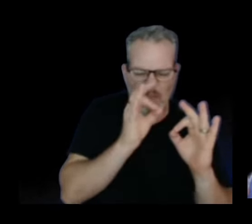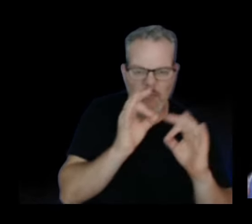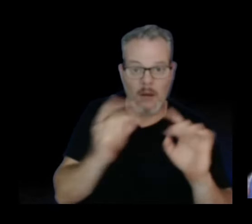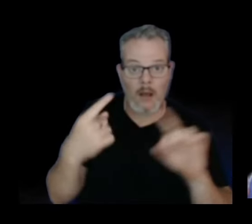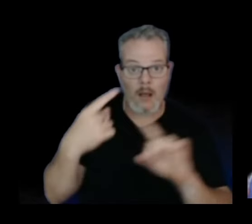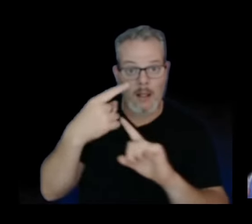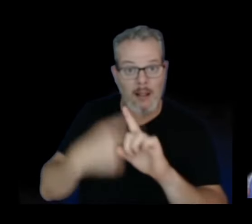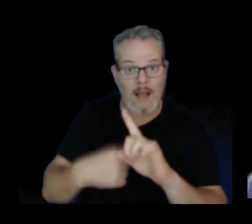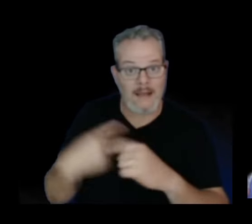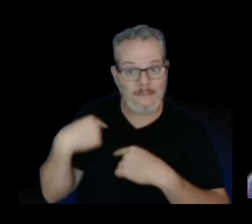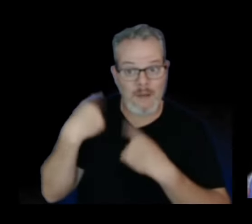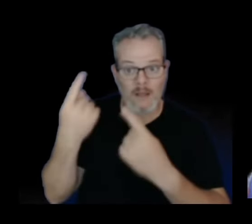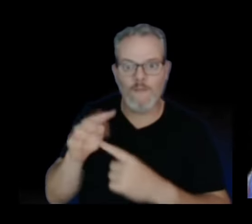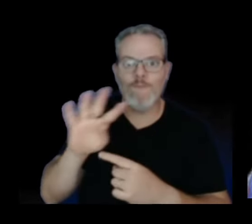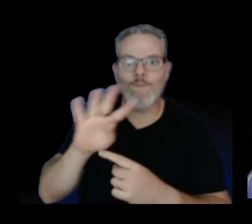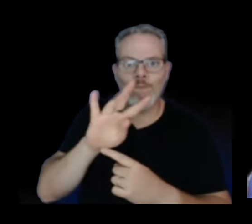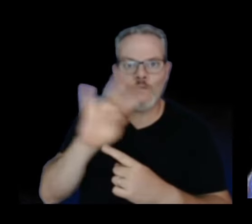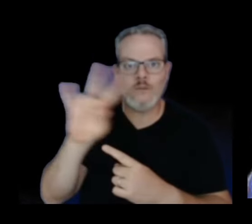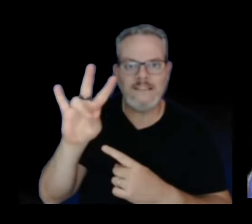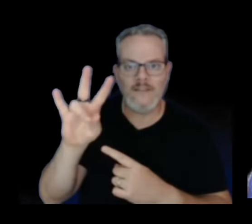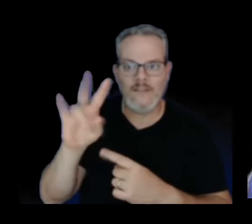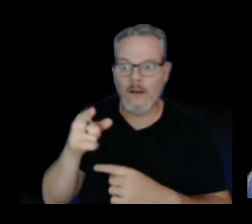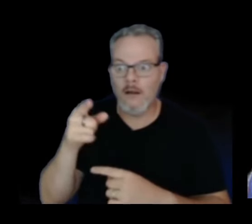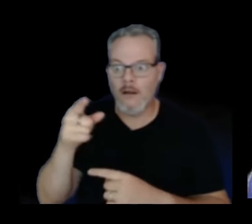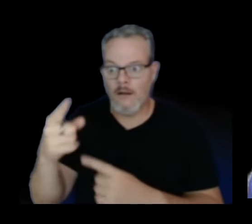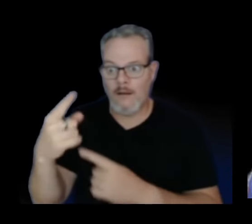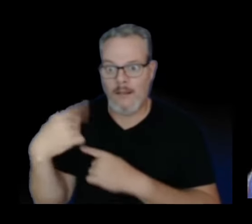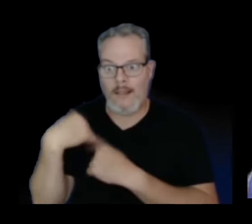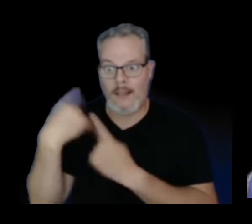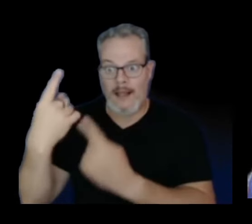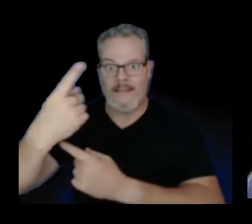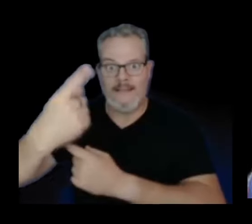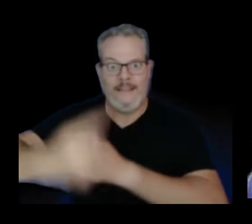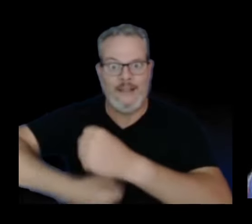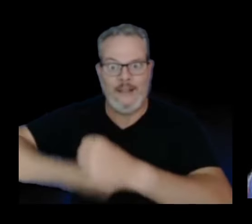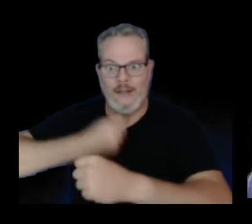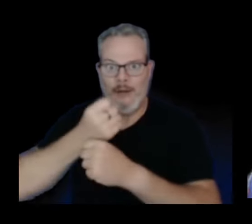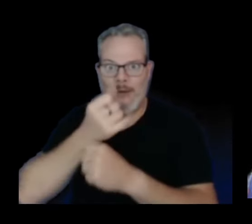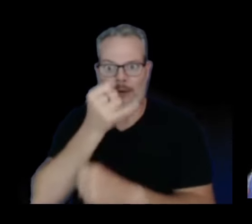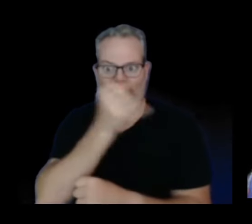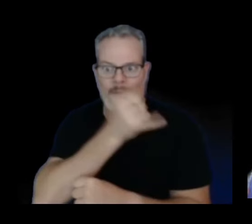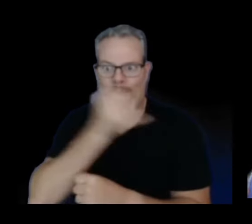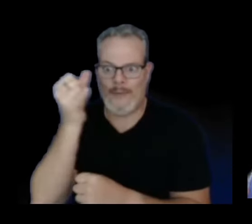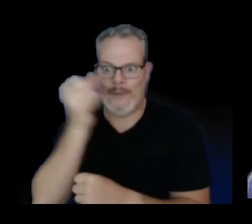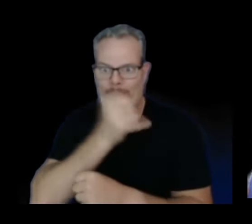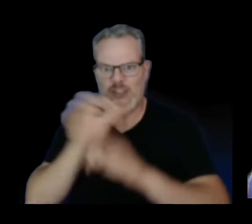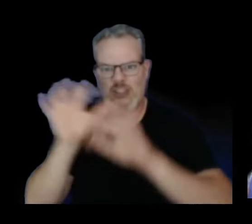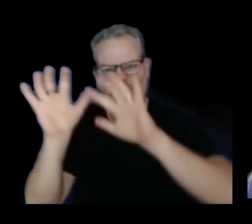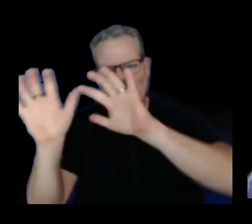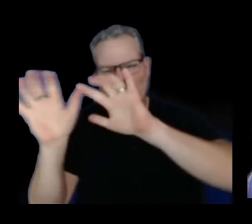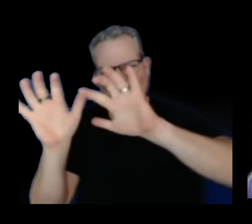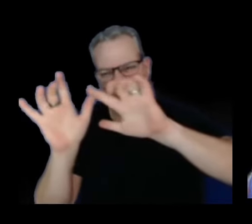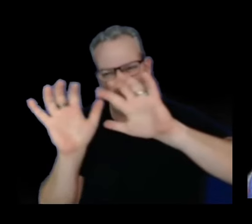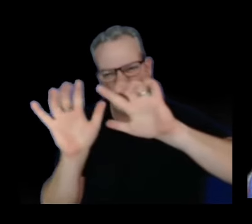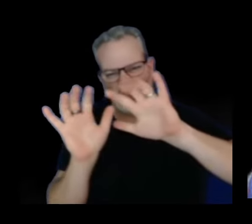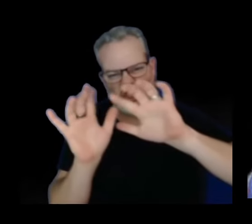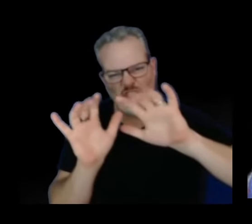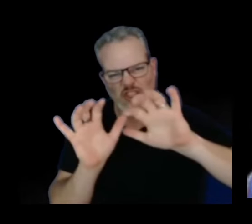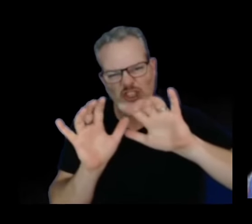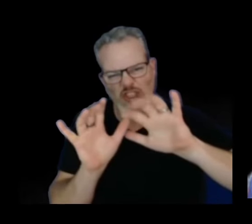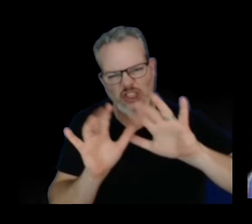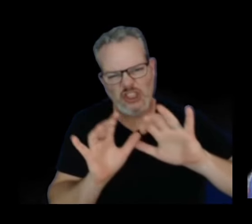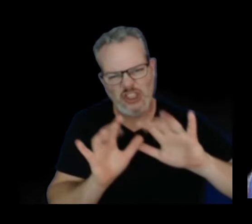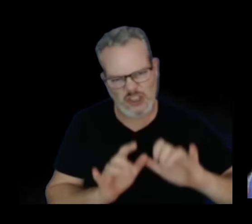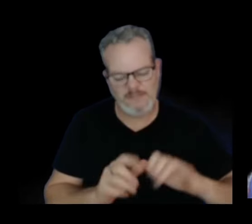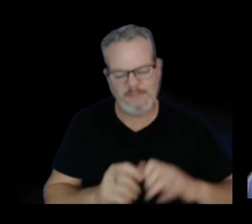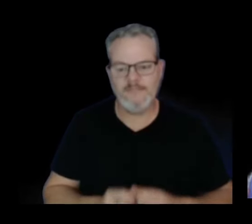you have a better layout over here of what it's been under Mauna Loa summit for much of the last year. So